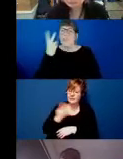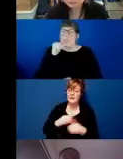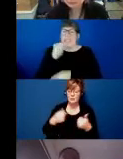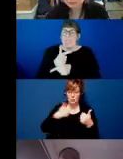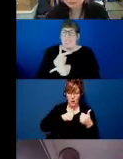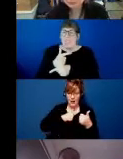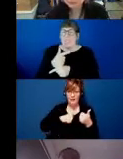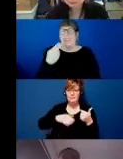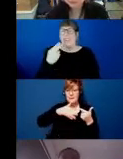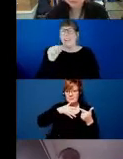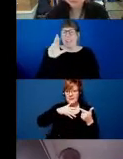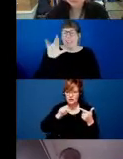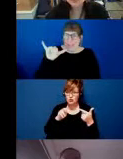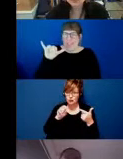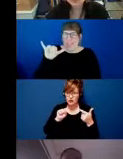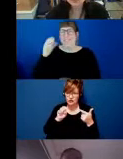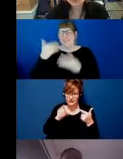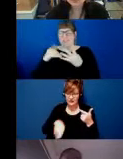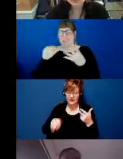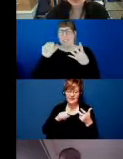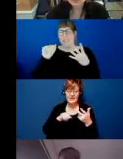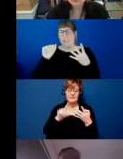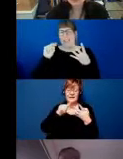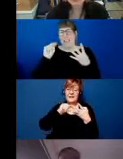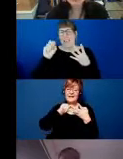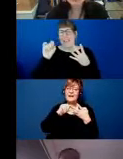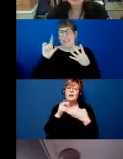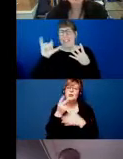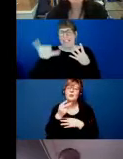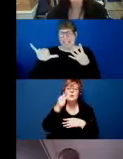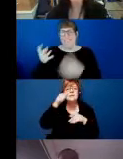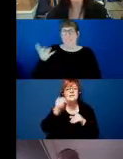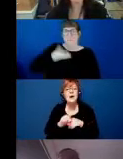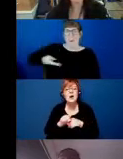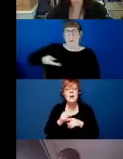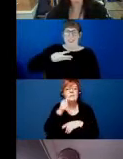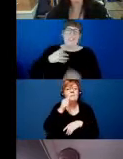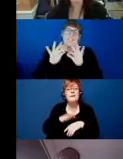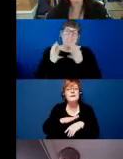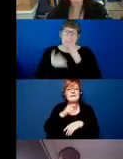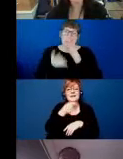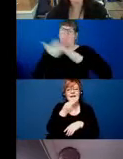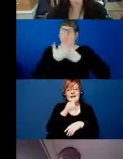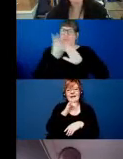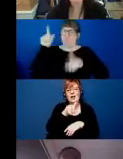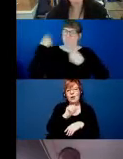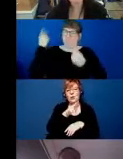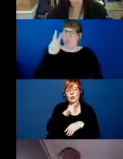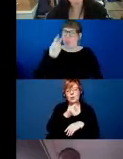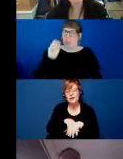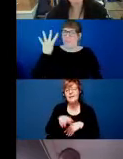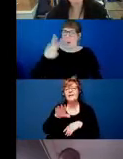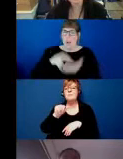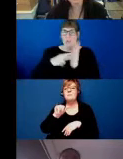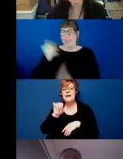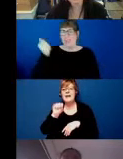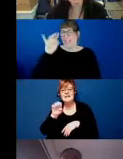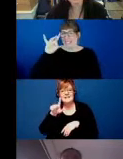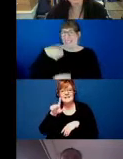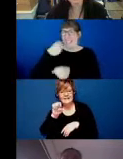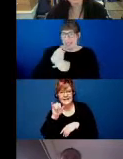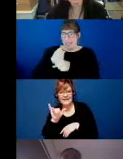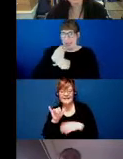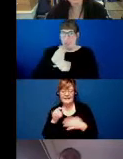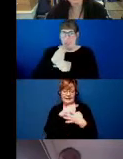Hillary and Miss Ainsley, and it's the four of us that have our family-run business since 2004, 18 years ago. And